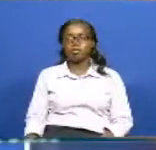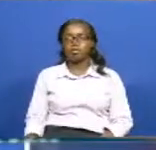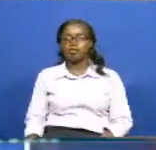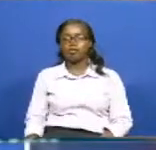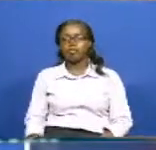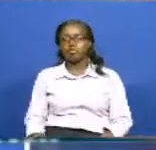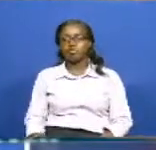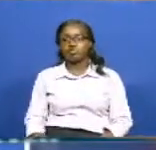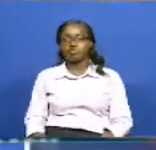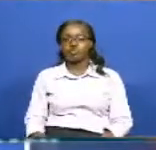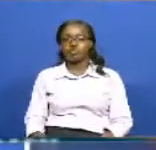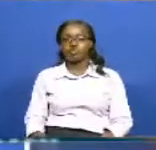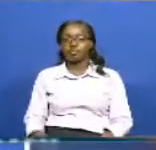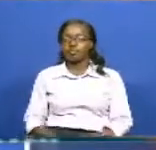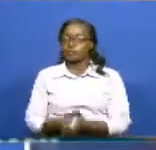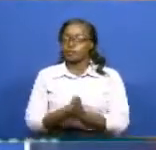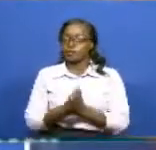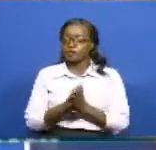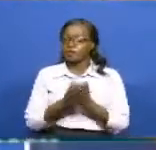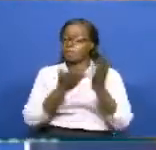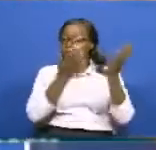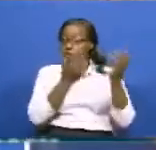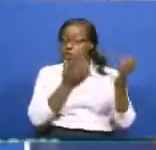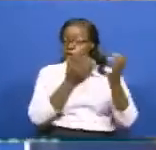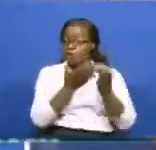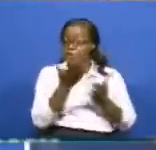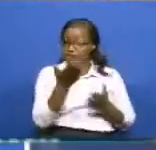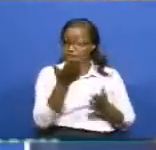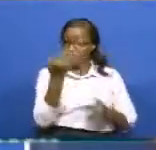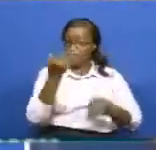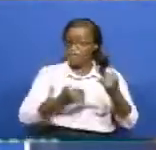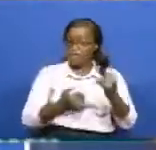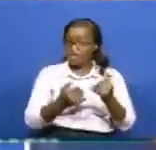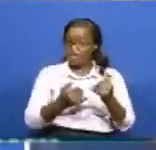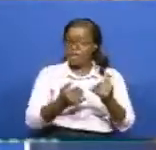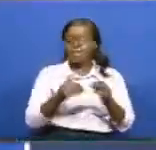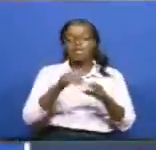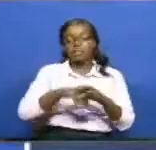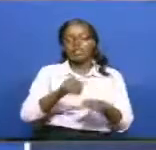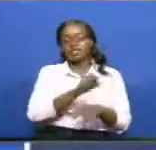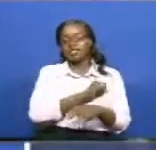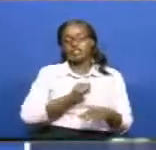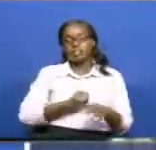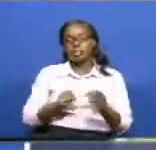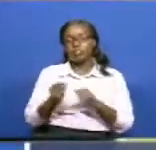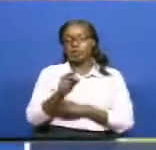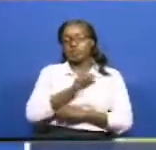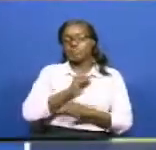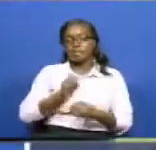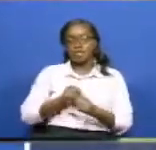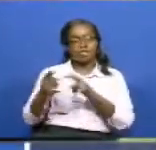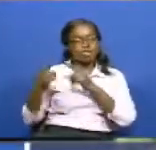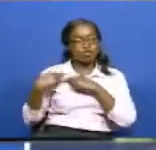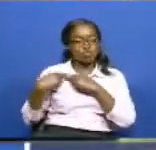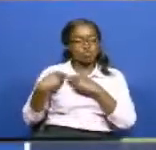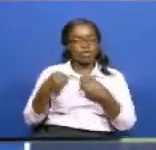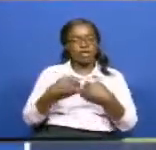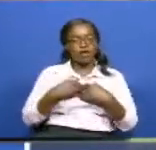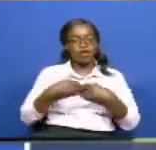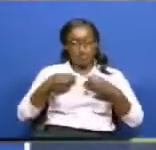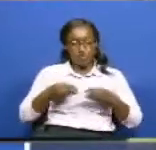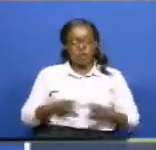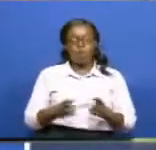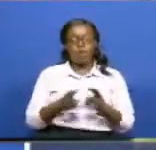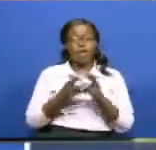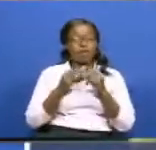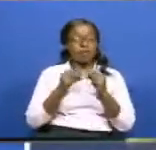The proverbial white smoke appears to have finally billowed out of the Senate, with 12 senators tasked with coming up with an amicable formula